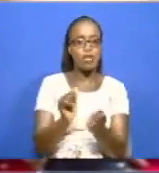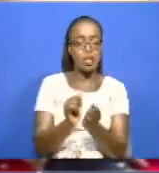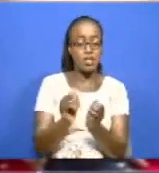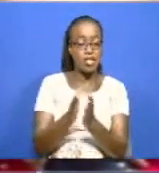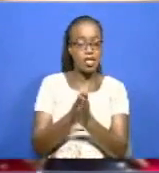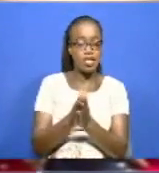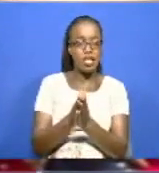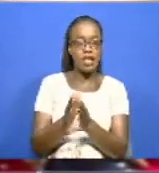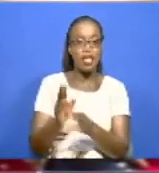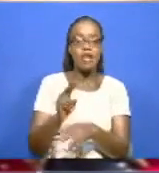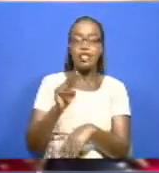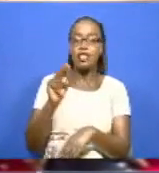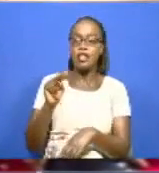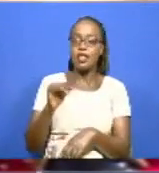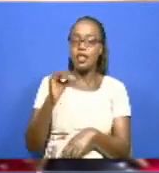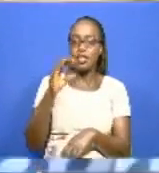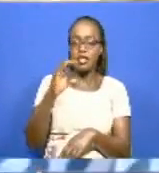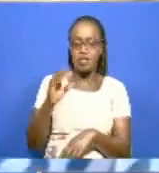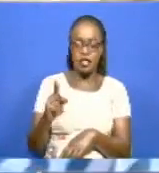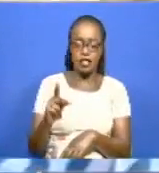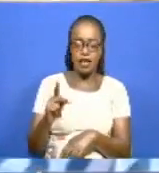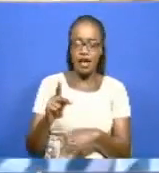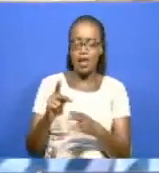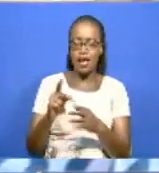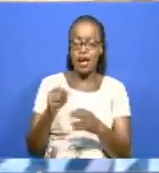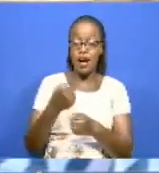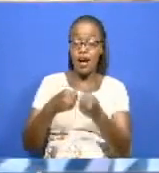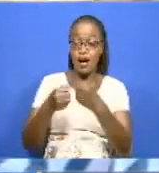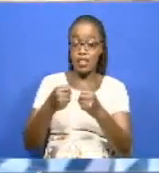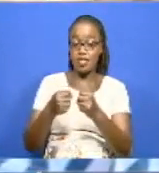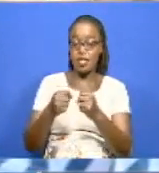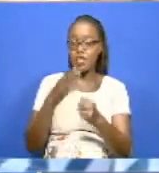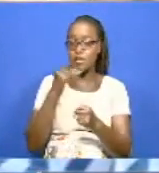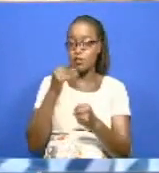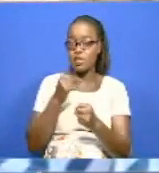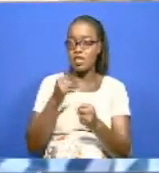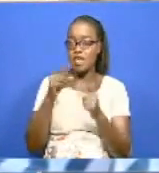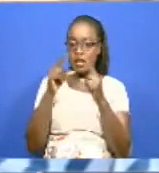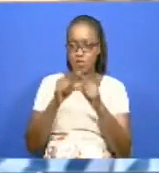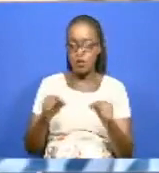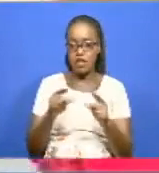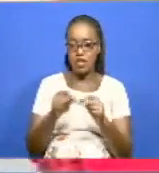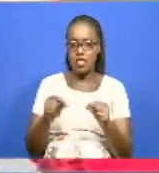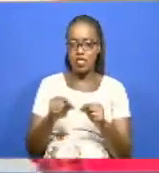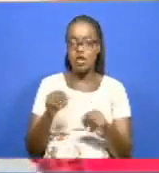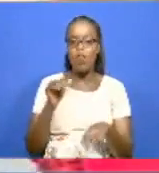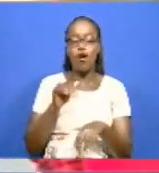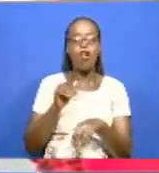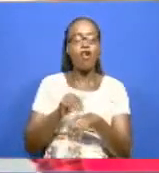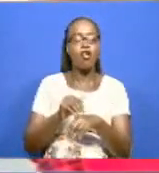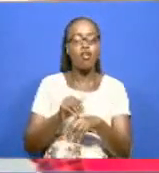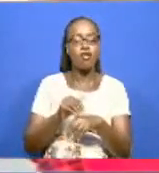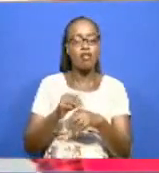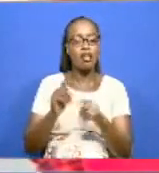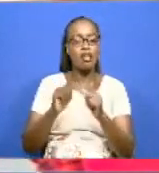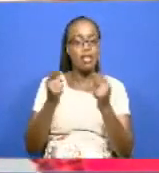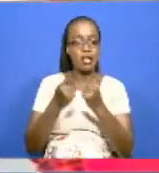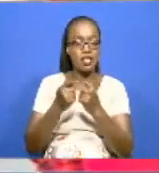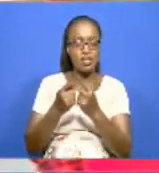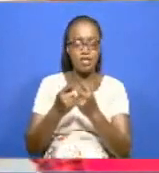Cohesion and Integration Act, which bars speeches, utterances and messages that borders ethnic balkanization.